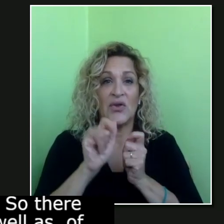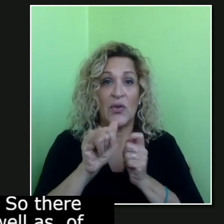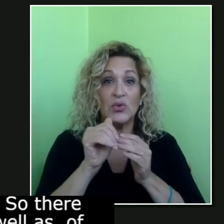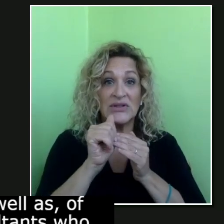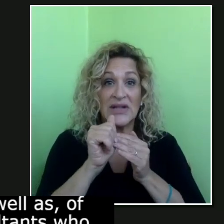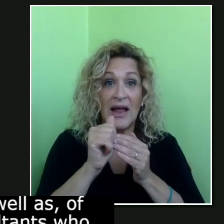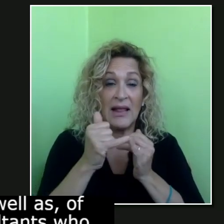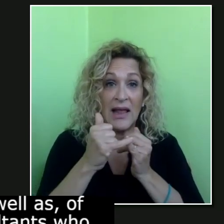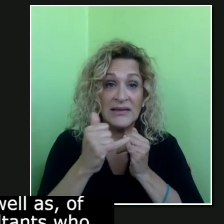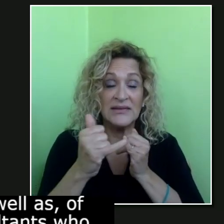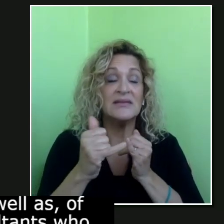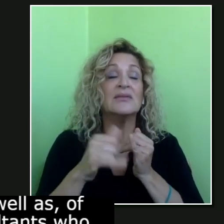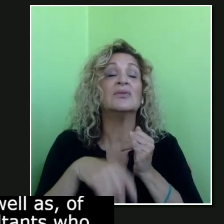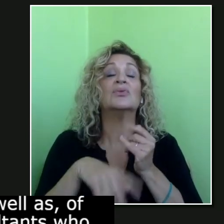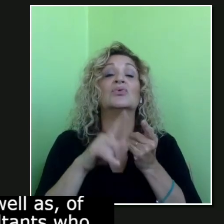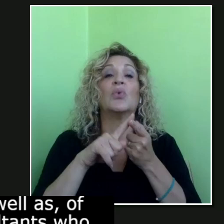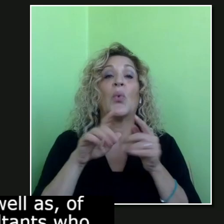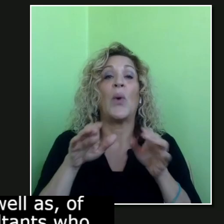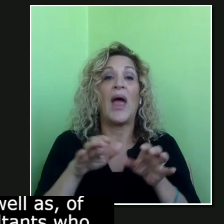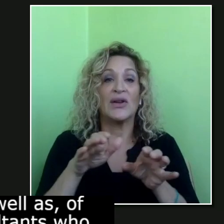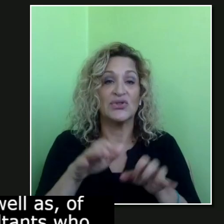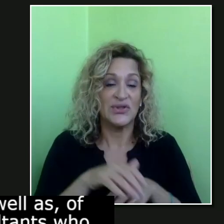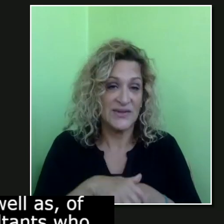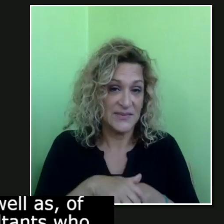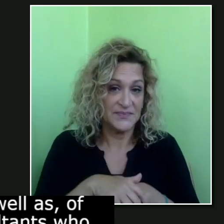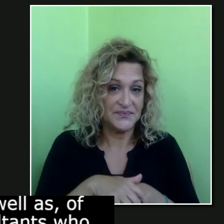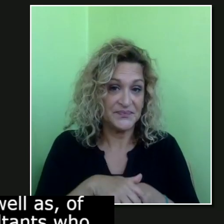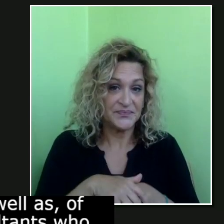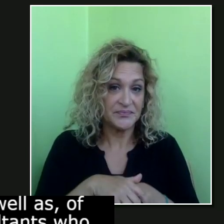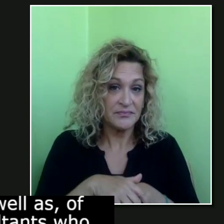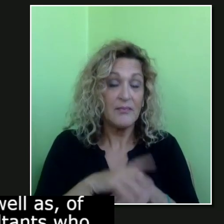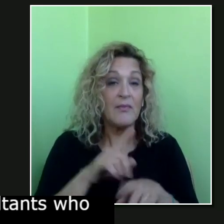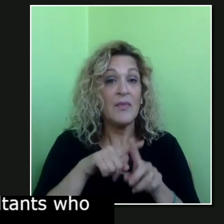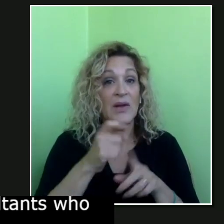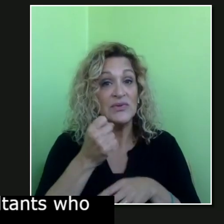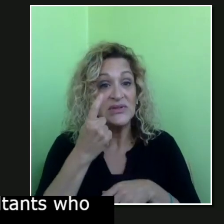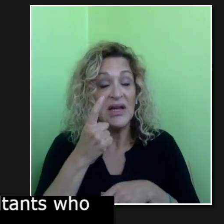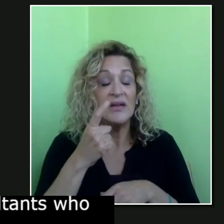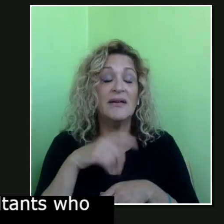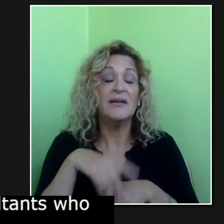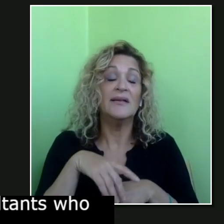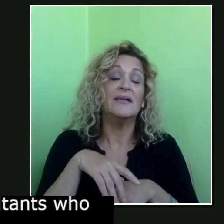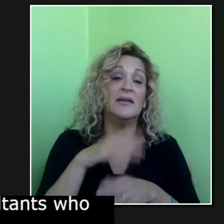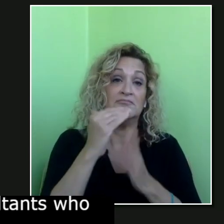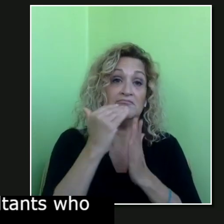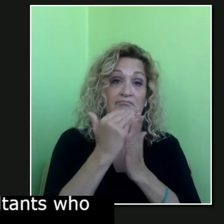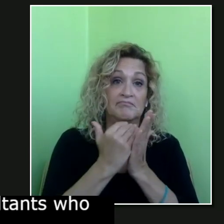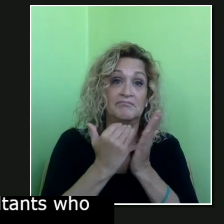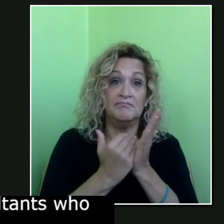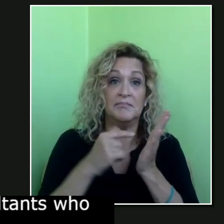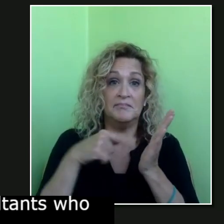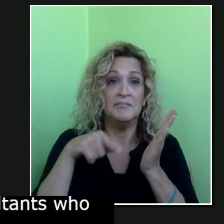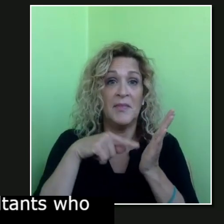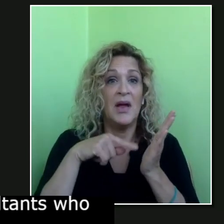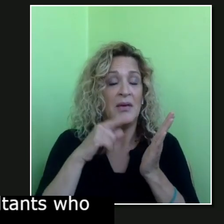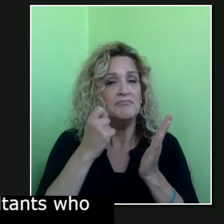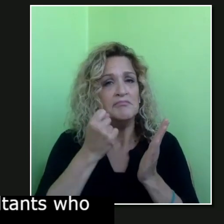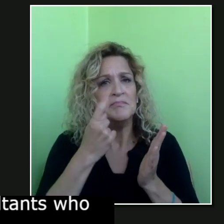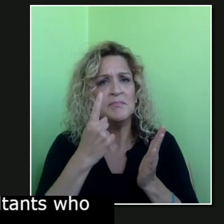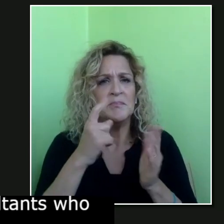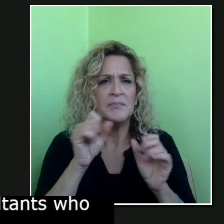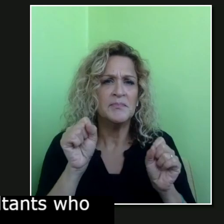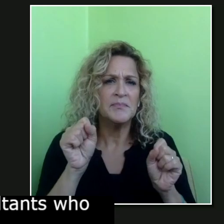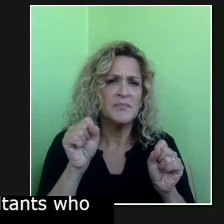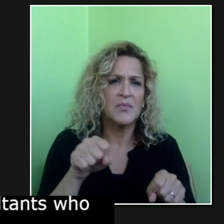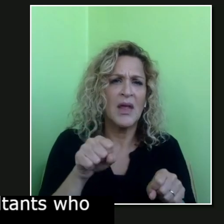action. That said, they're not completely, they are understandable and they are actionable.